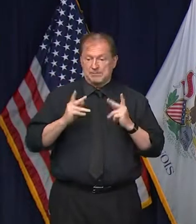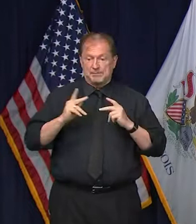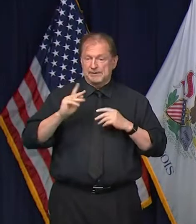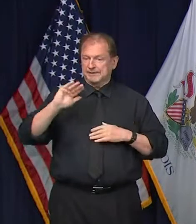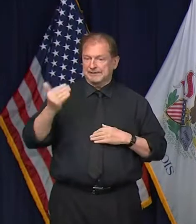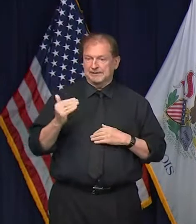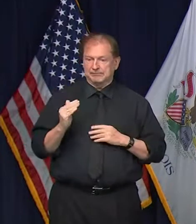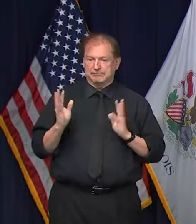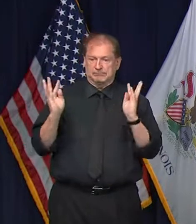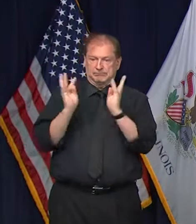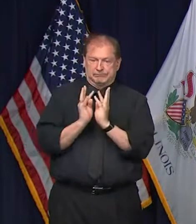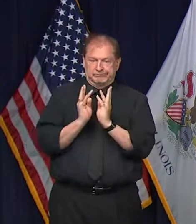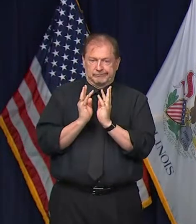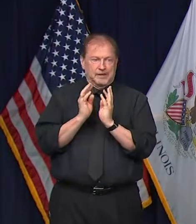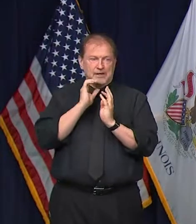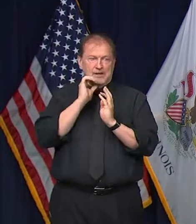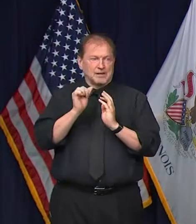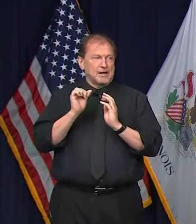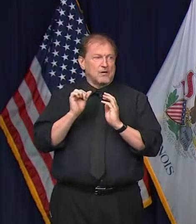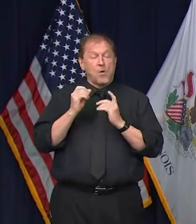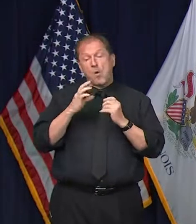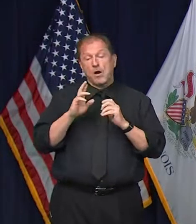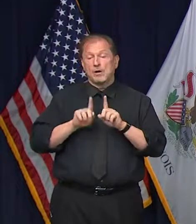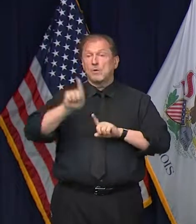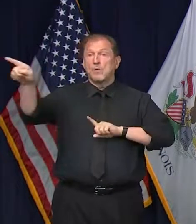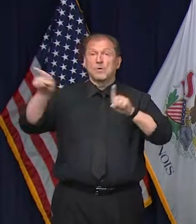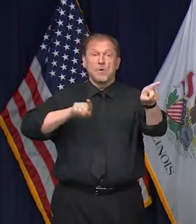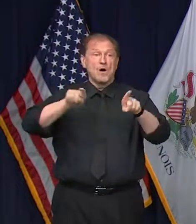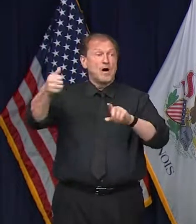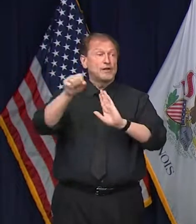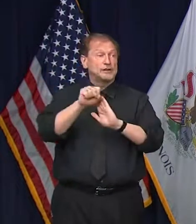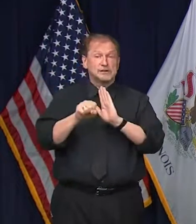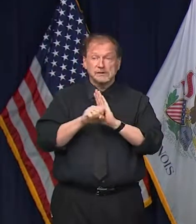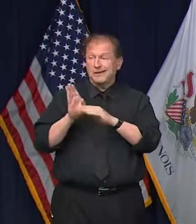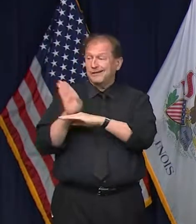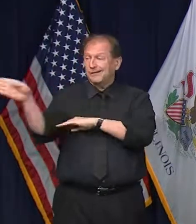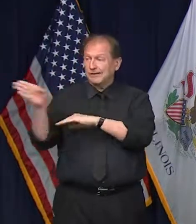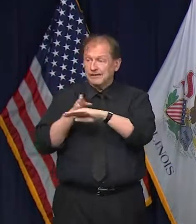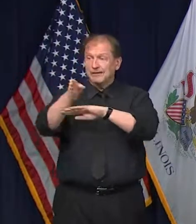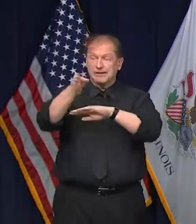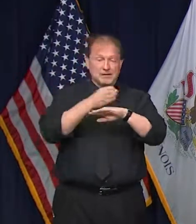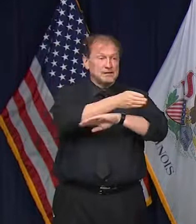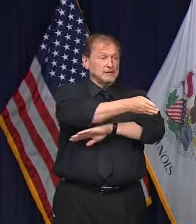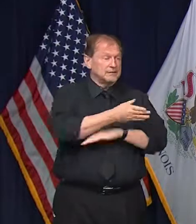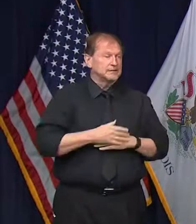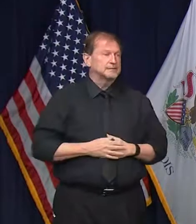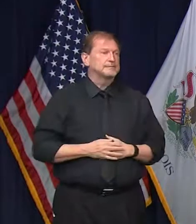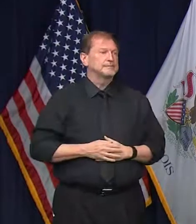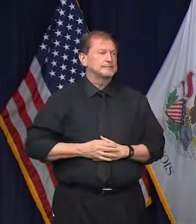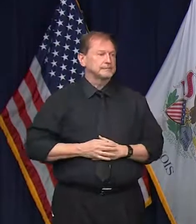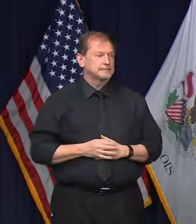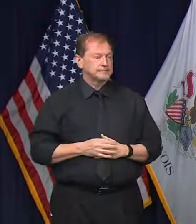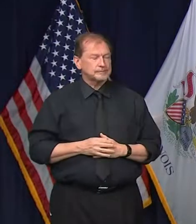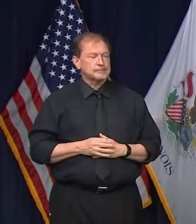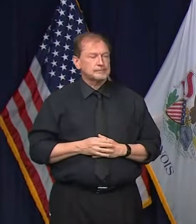distancing we're doing here, going to these other states, and then coming back. Yep. Well, the answer to the first part of that question is I think you've seen me